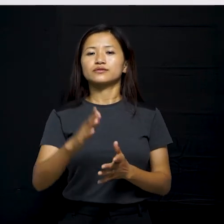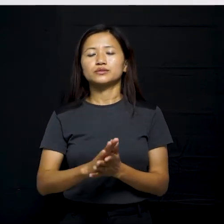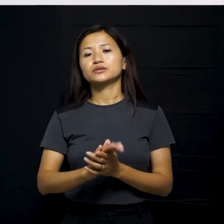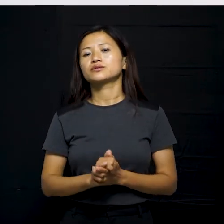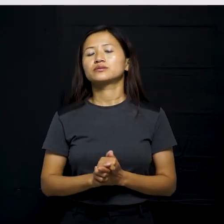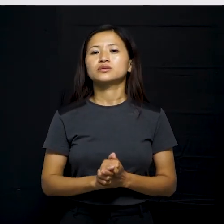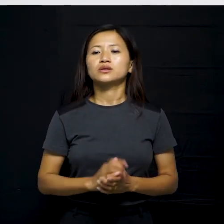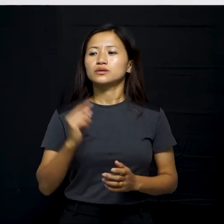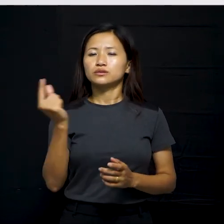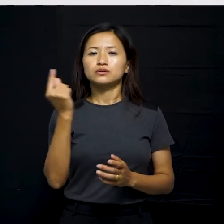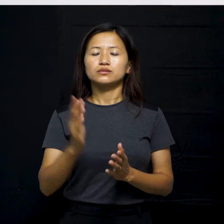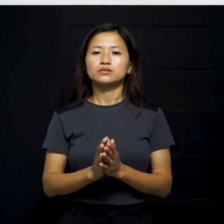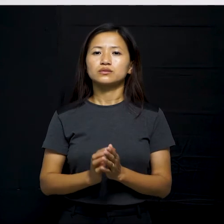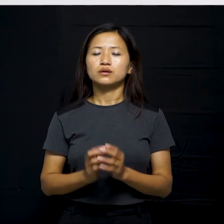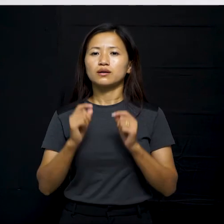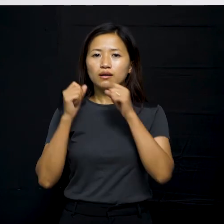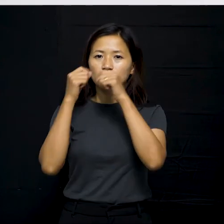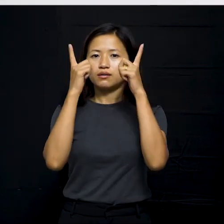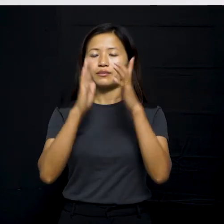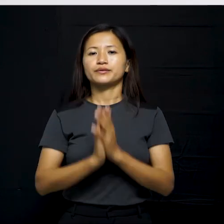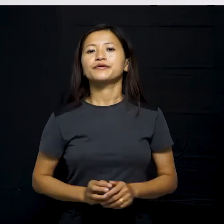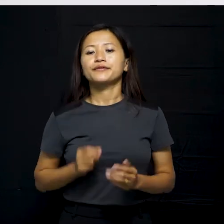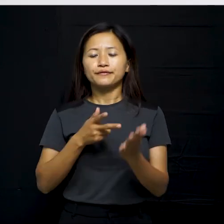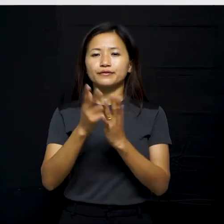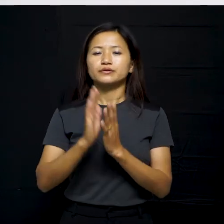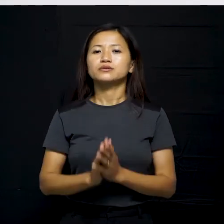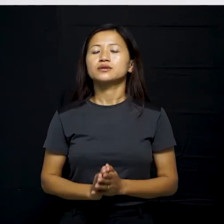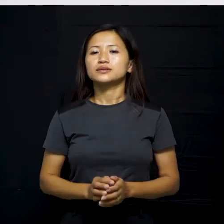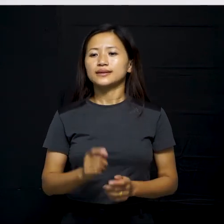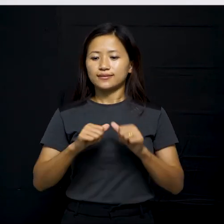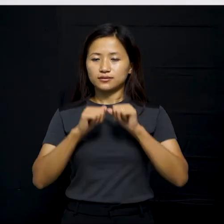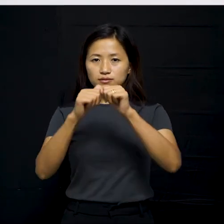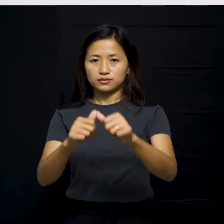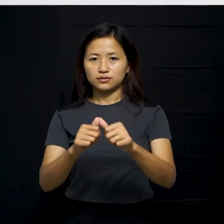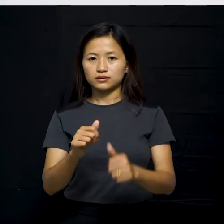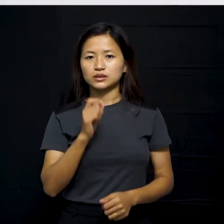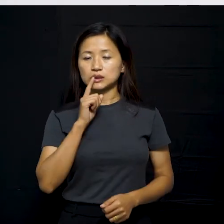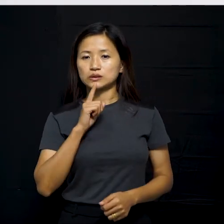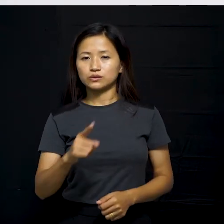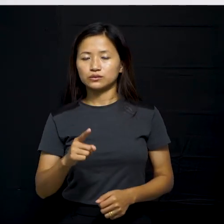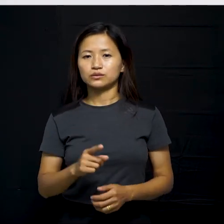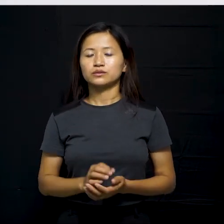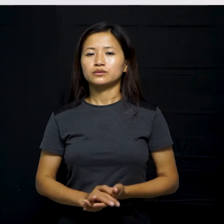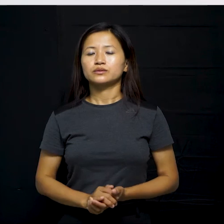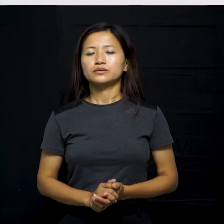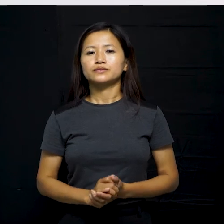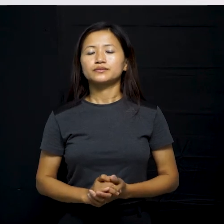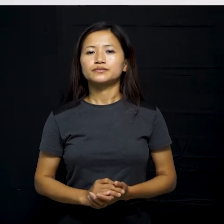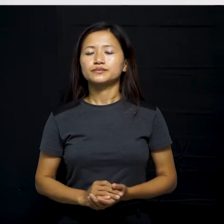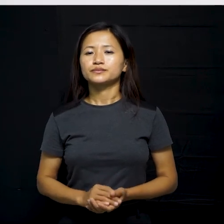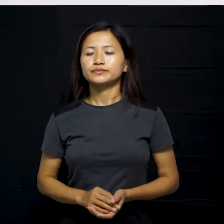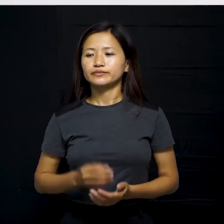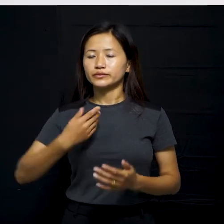it is used for alarming the village, right? So the answer is true. So let's go to the